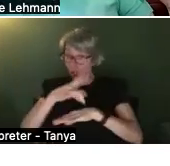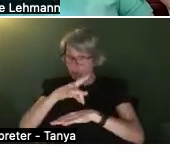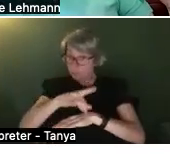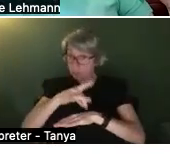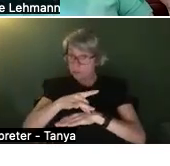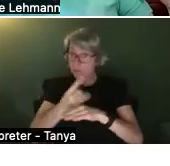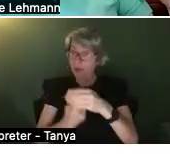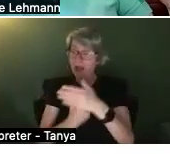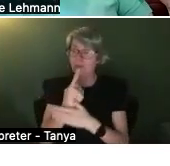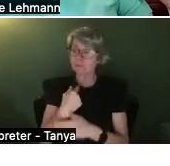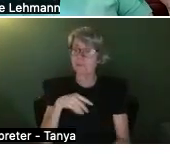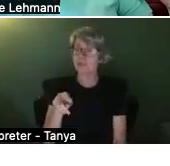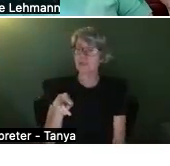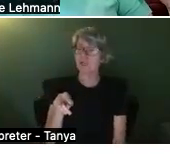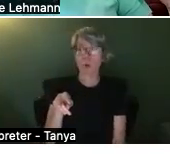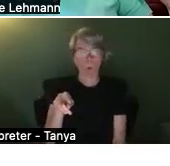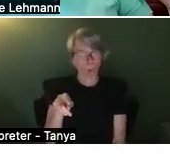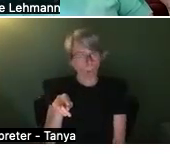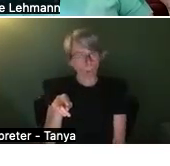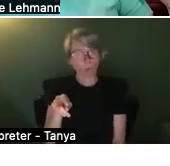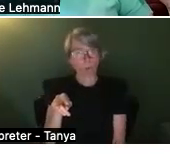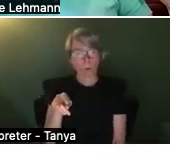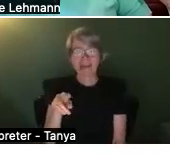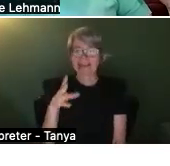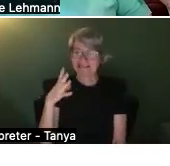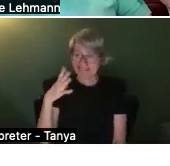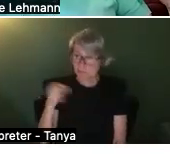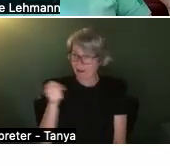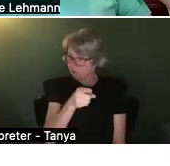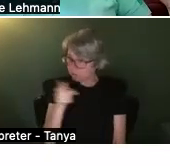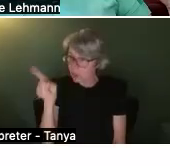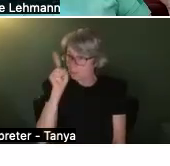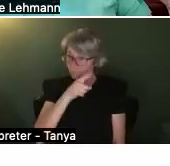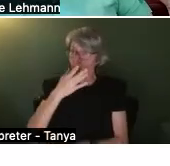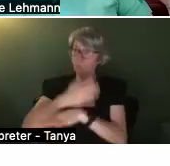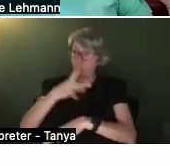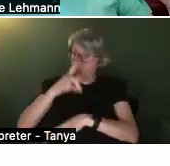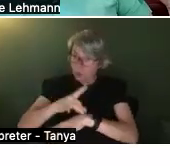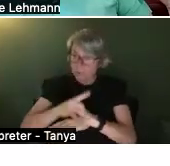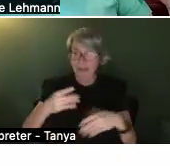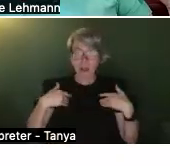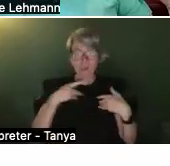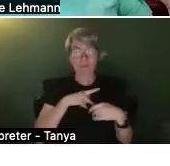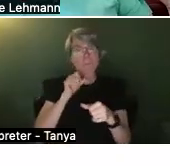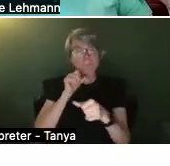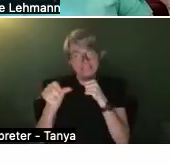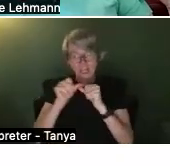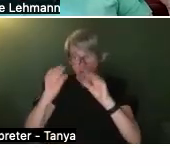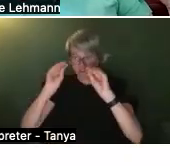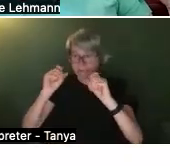that highlight why we need to have health professionals better trained in how